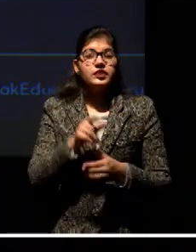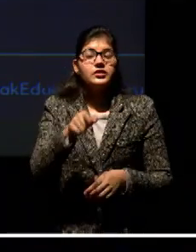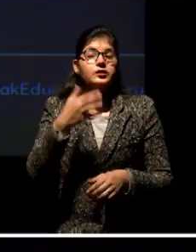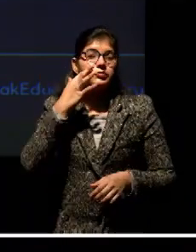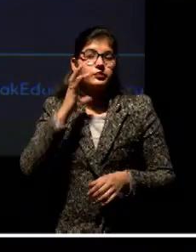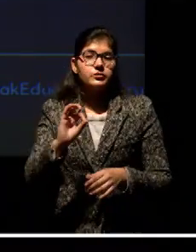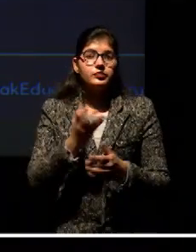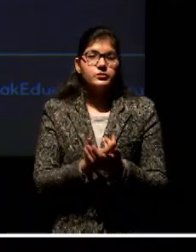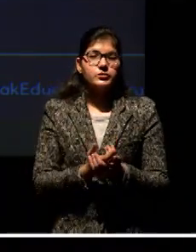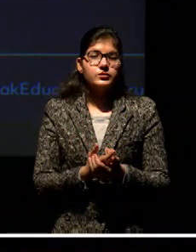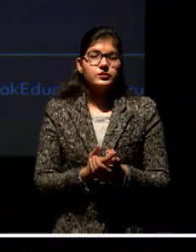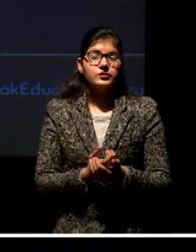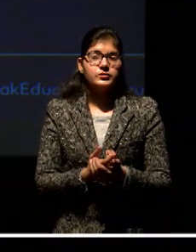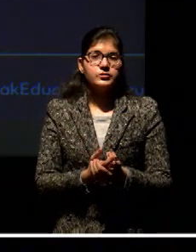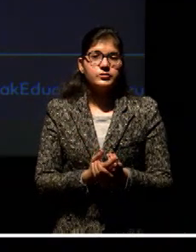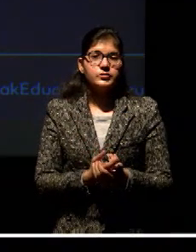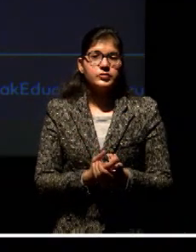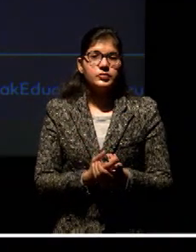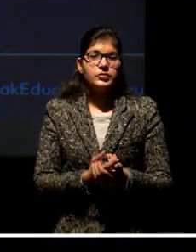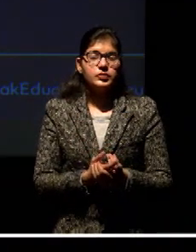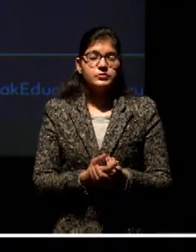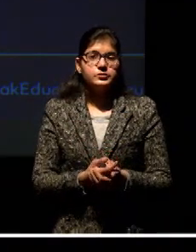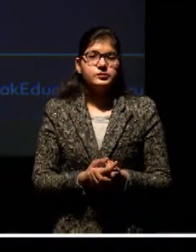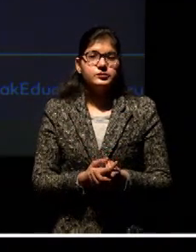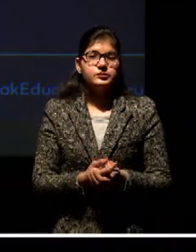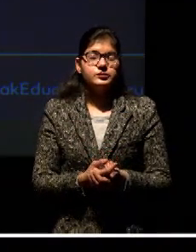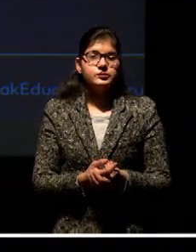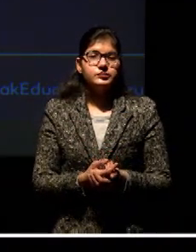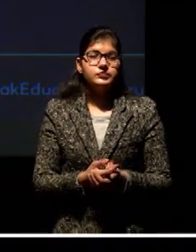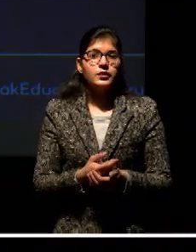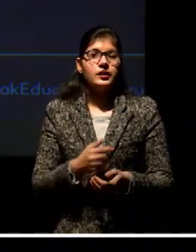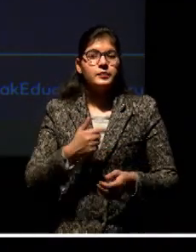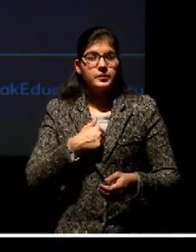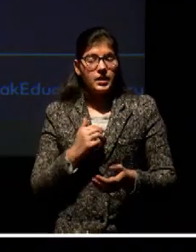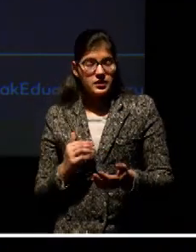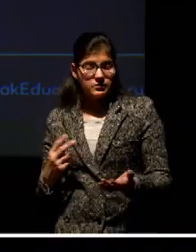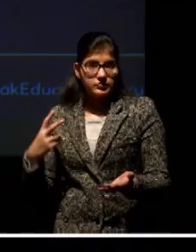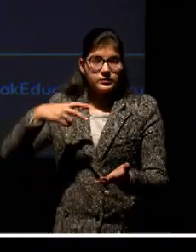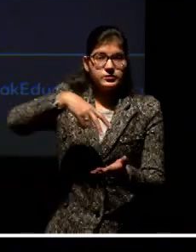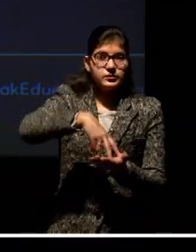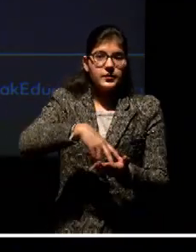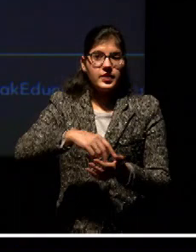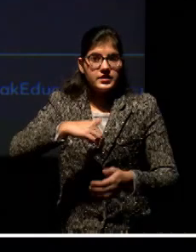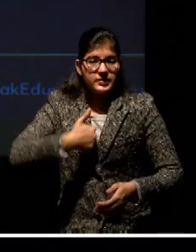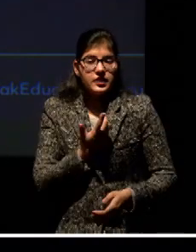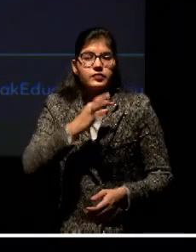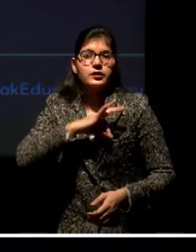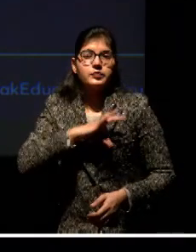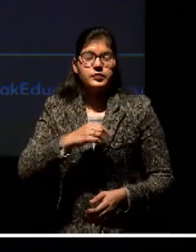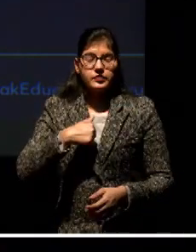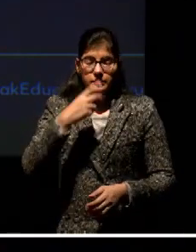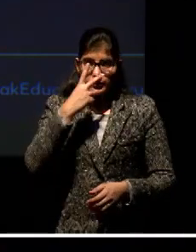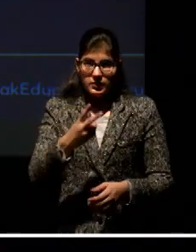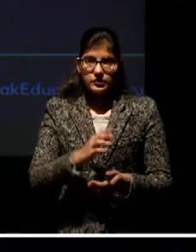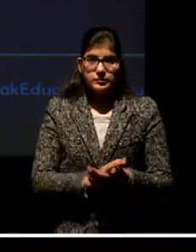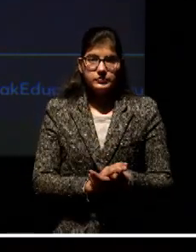important that right up front, just when we are entering that stage, we begin to take advantage of it and convert that